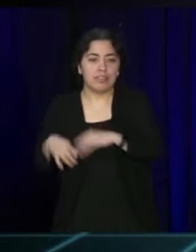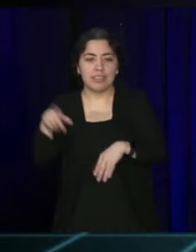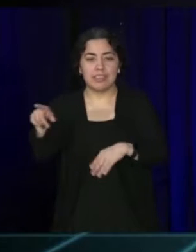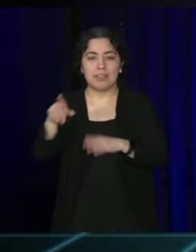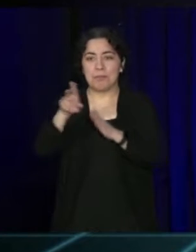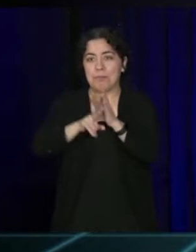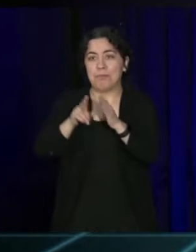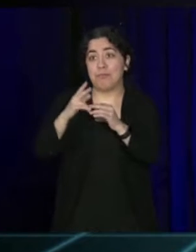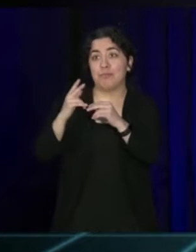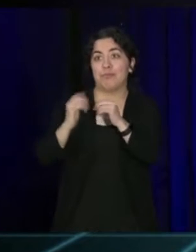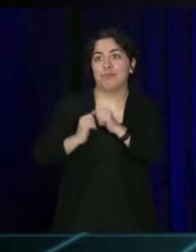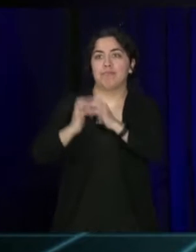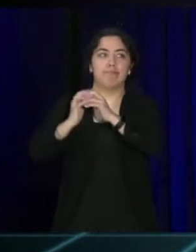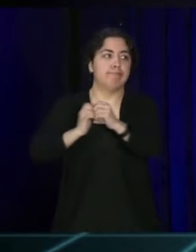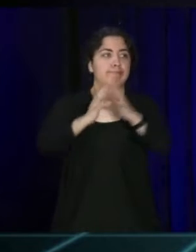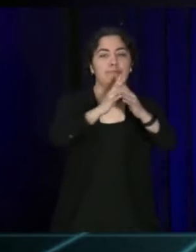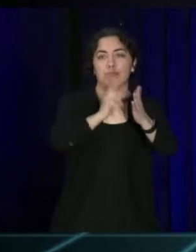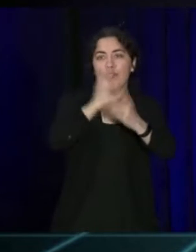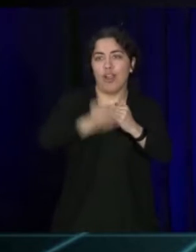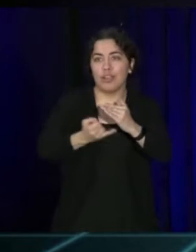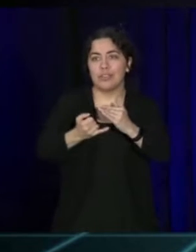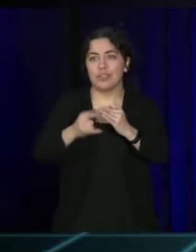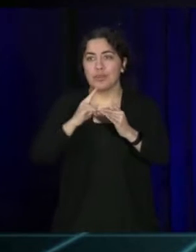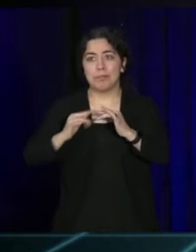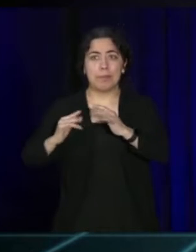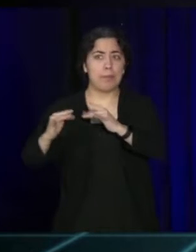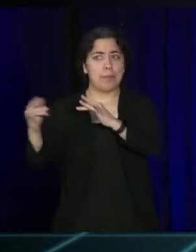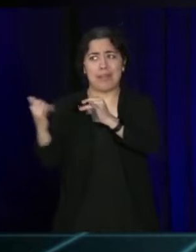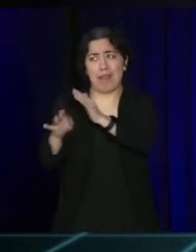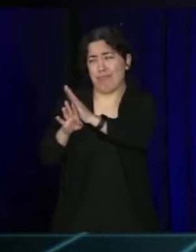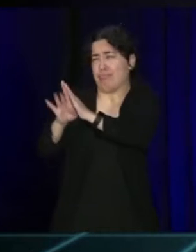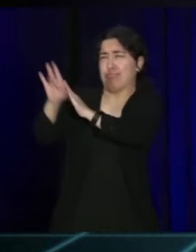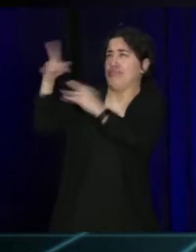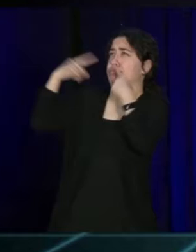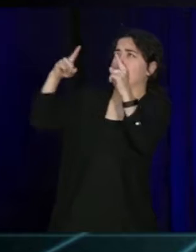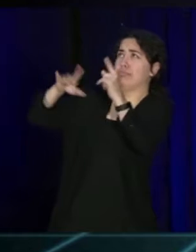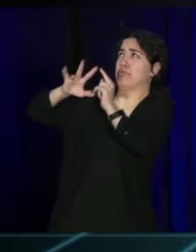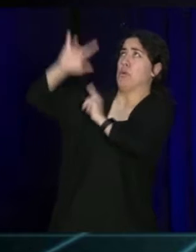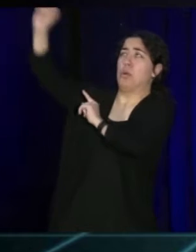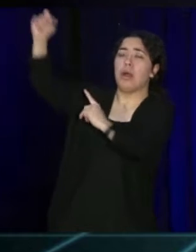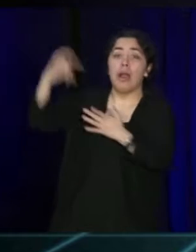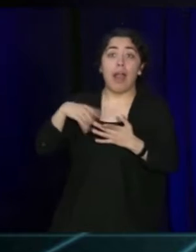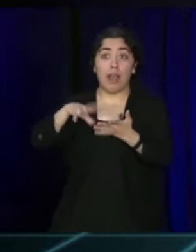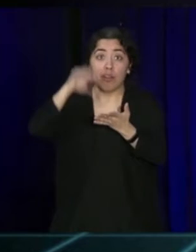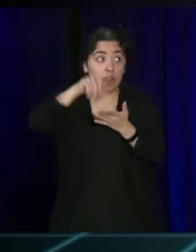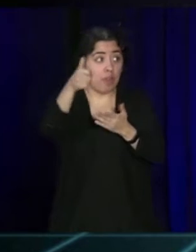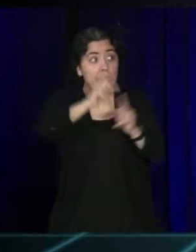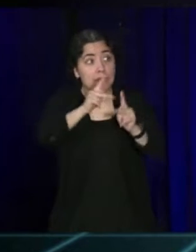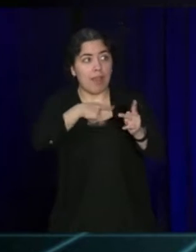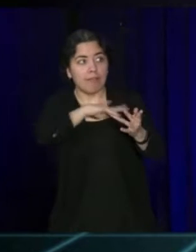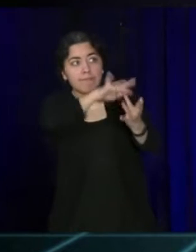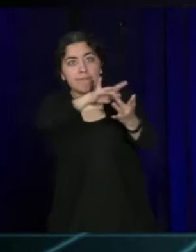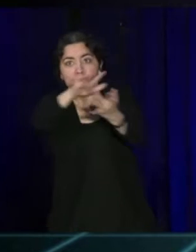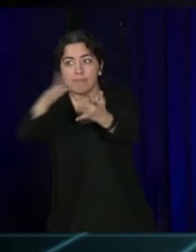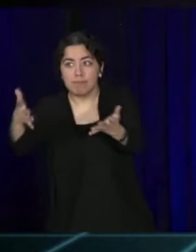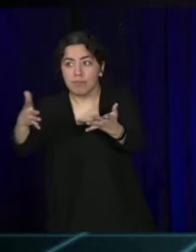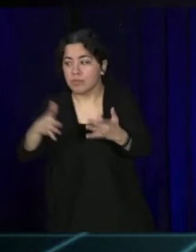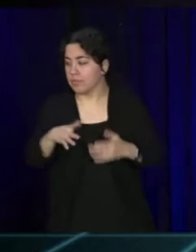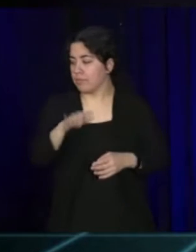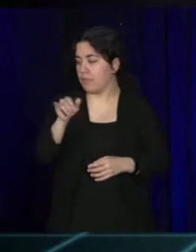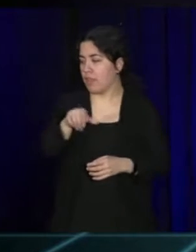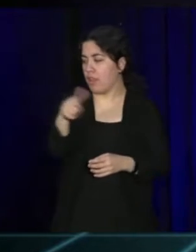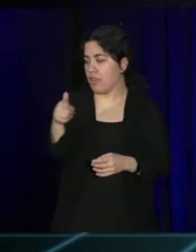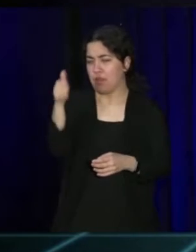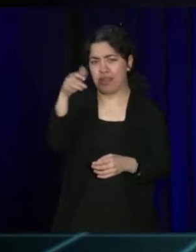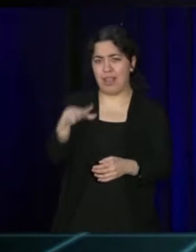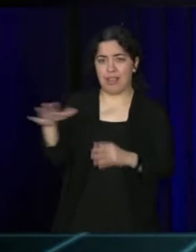stars and all that, etc. And the guy's just killing it. And I learned that from other folks that I reach out to. So shout out to Kenzie Dodds, guy answered my DM